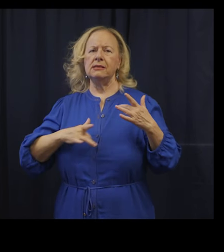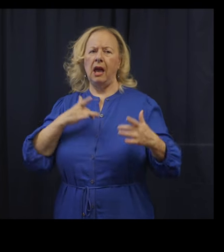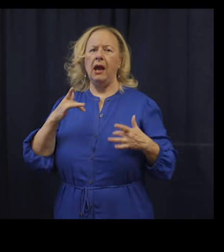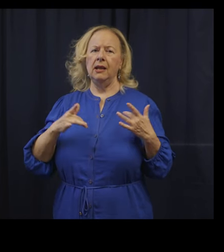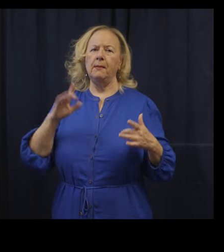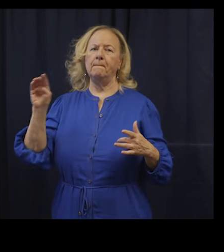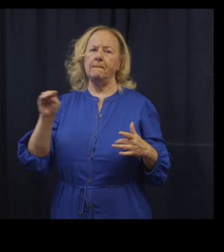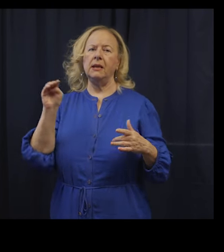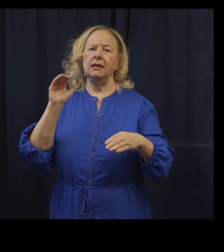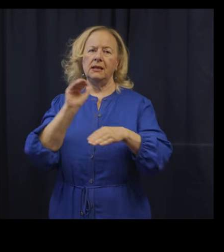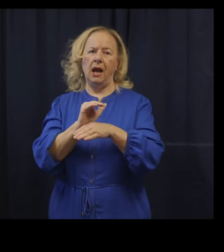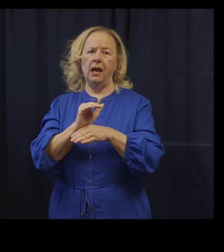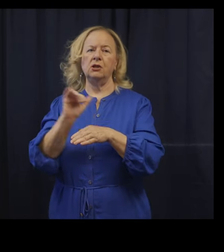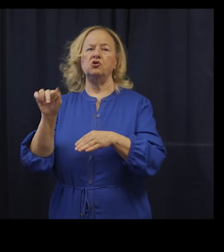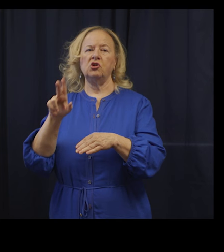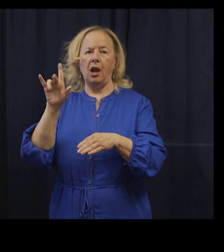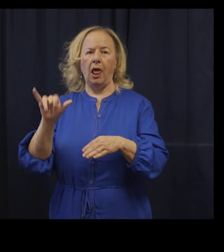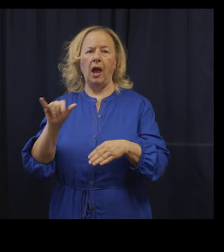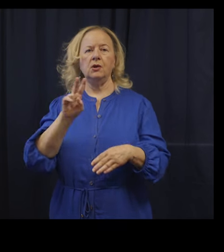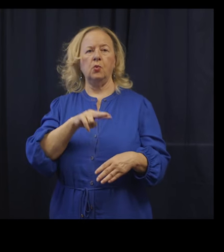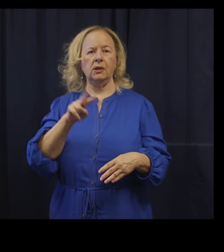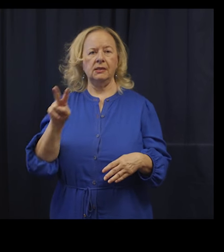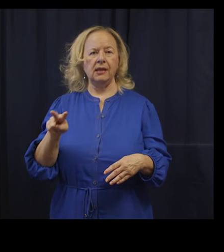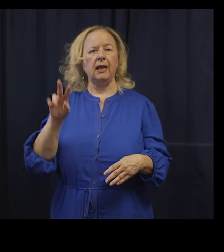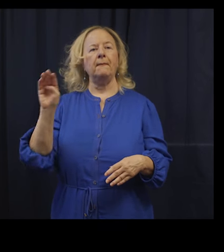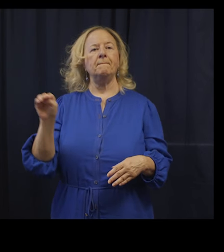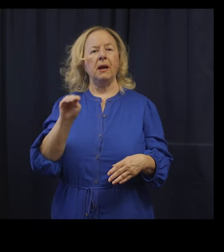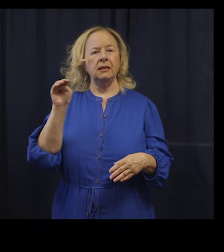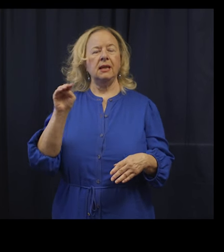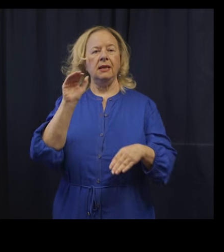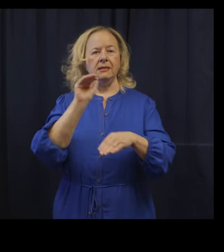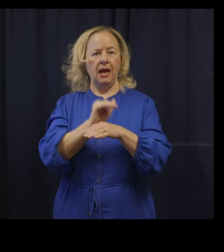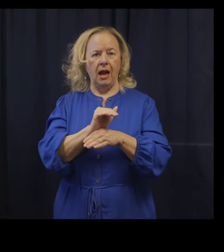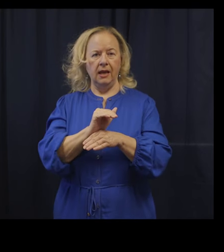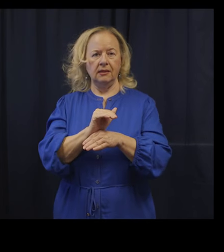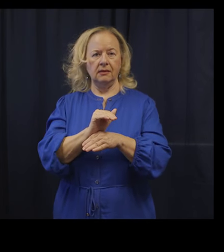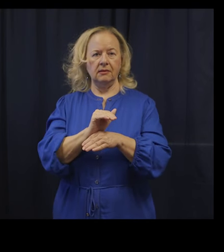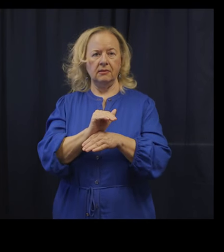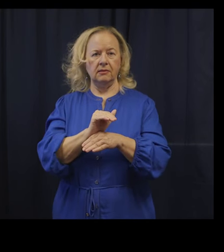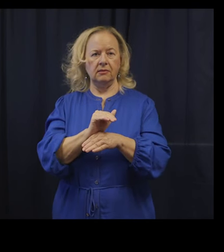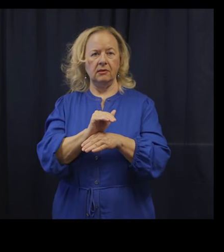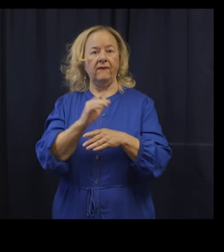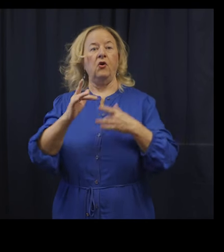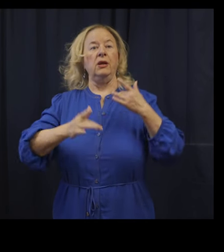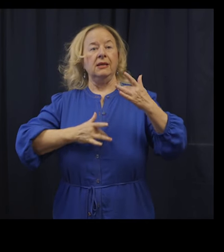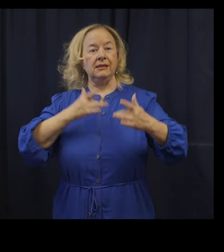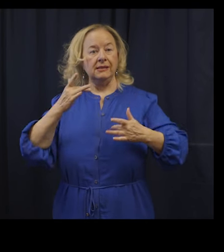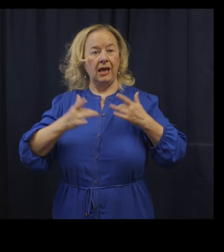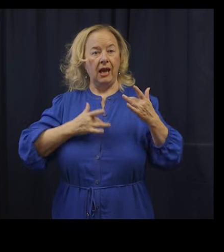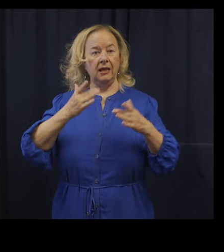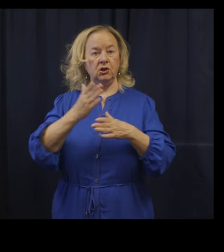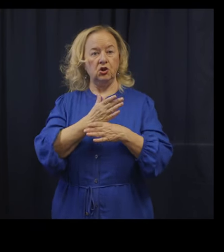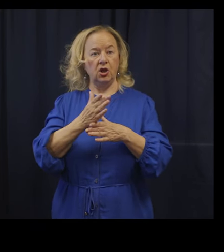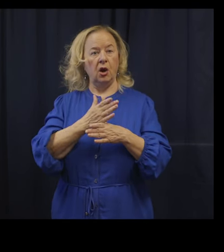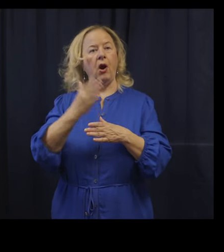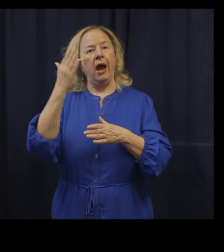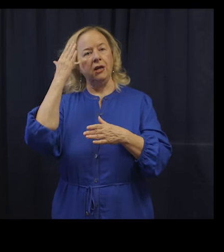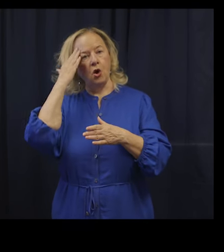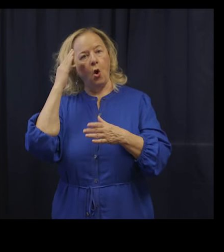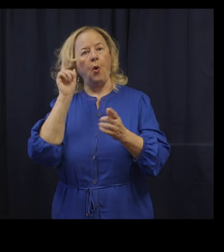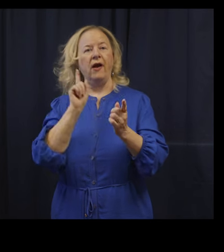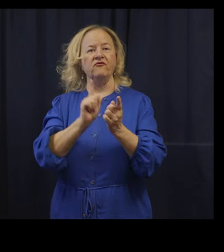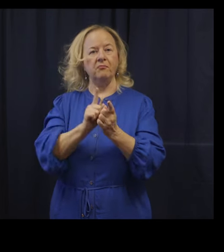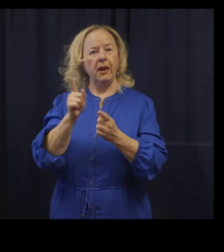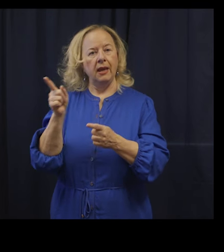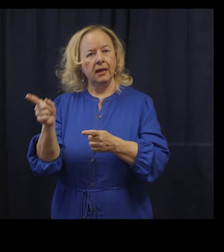Monday night. It's a July 22nd on a Monday night, and he has some very exciting things to share. I know him. I've met him,